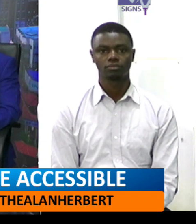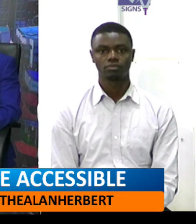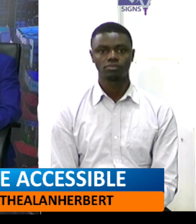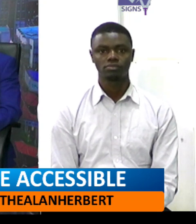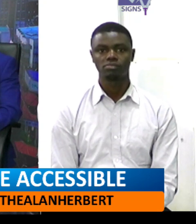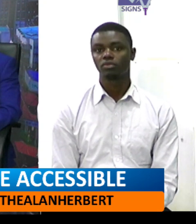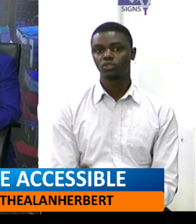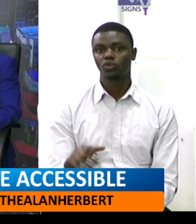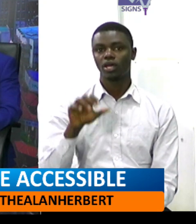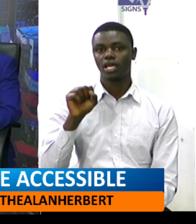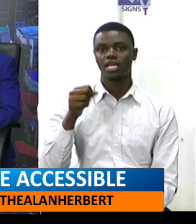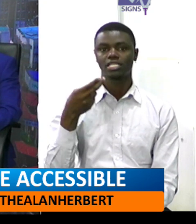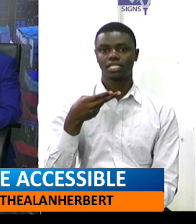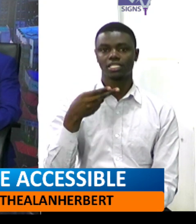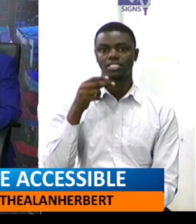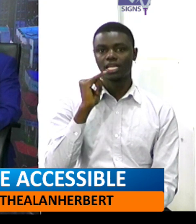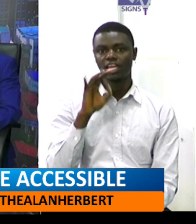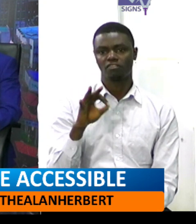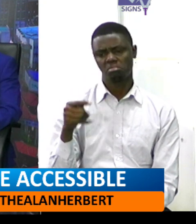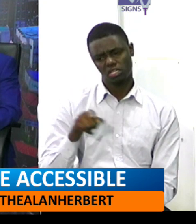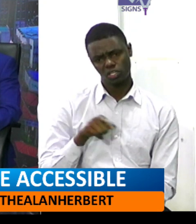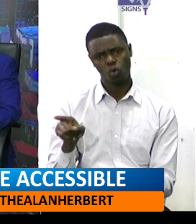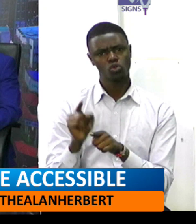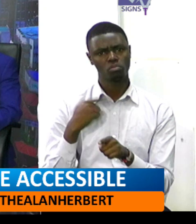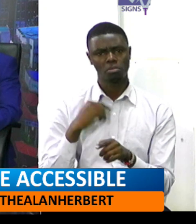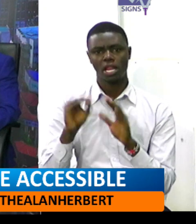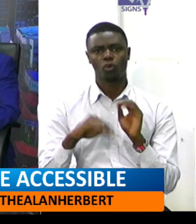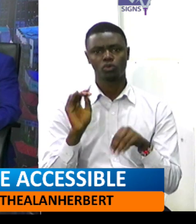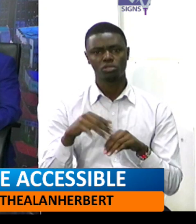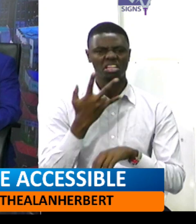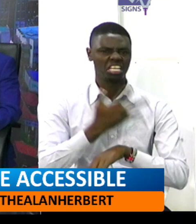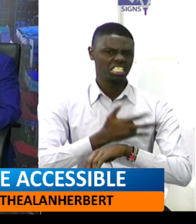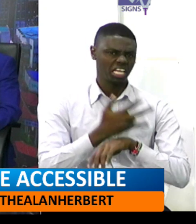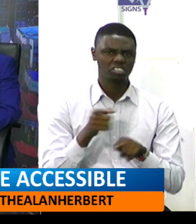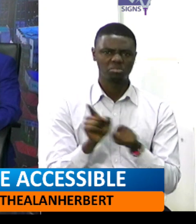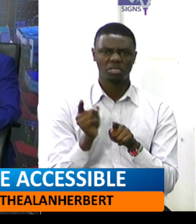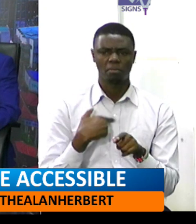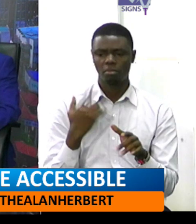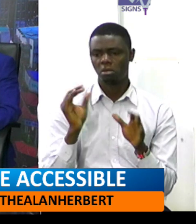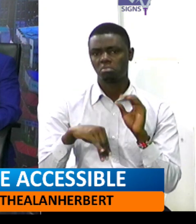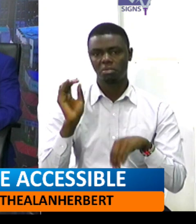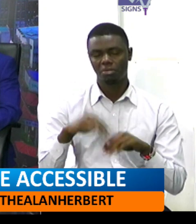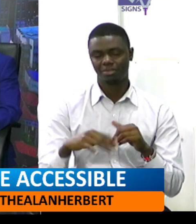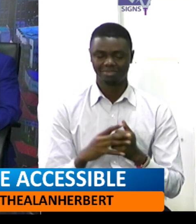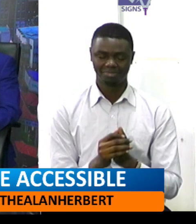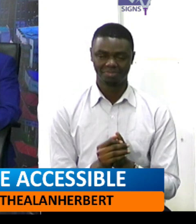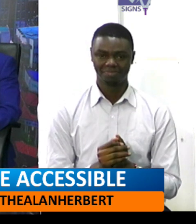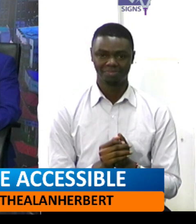and SHIF is also, I also contribute to SHIF, or NHIF for that matter, which is now metamorphosing.